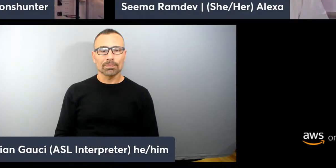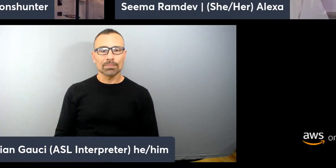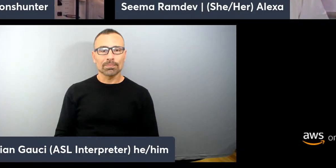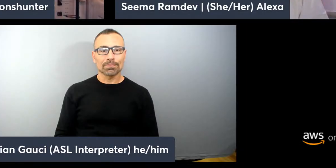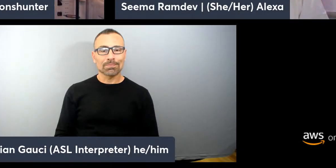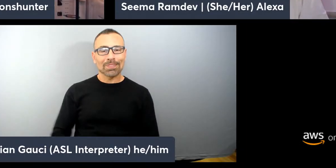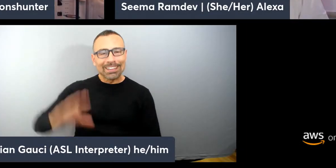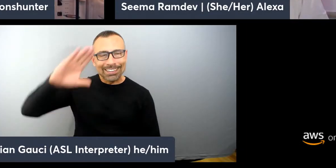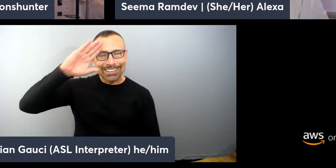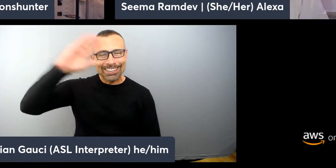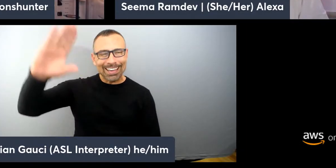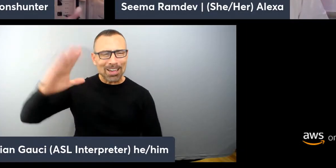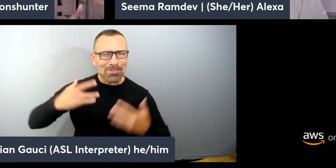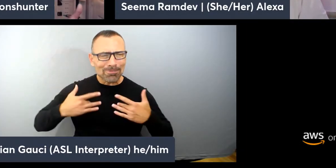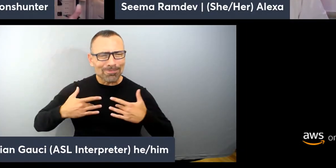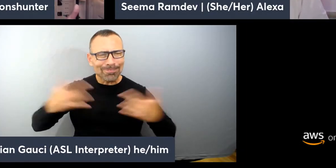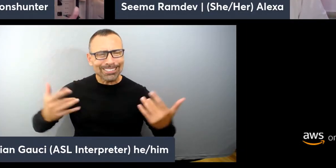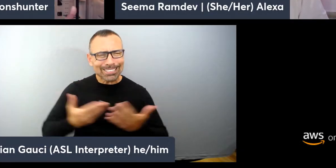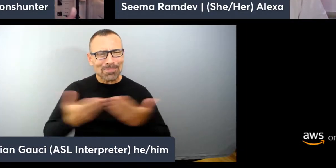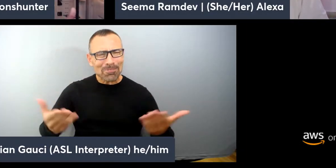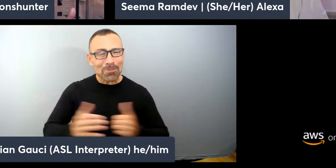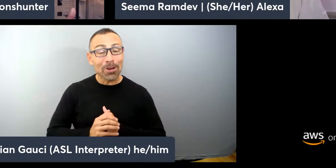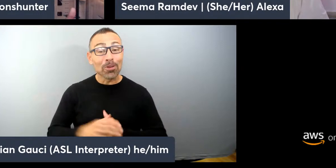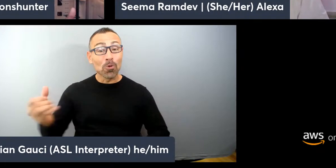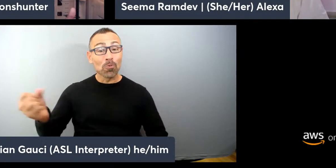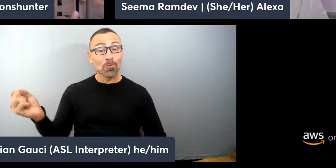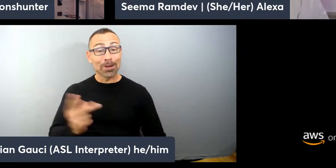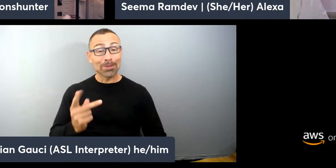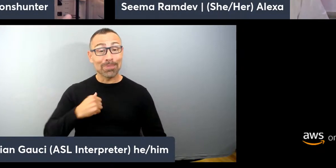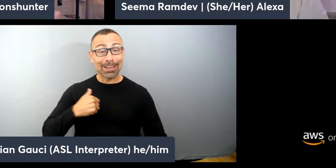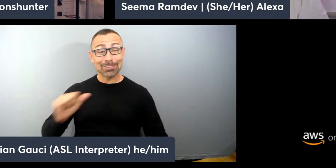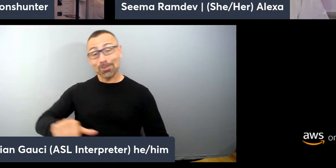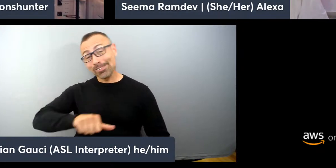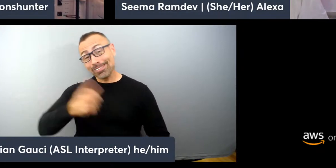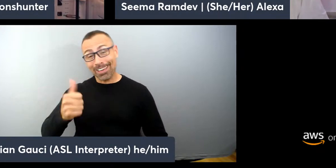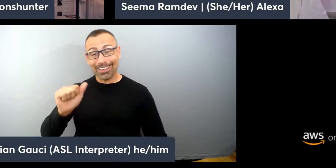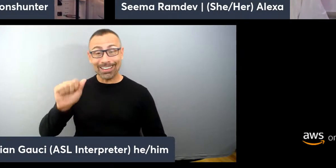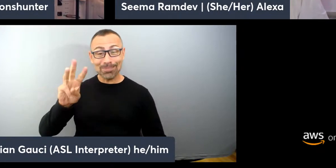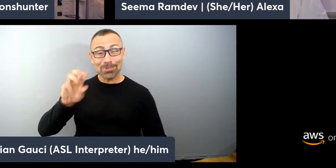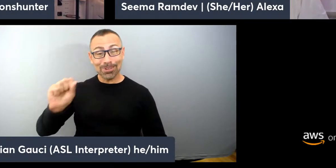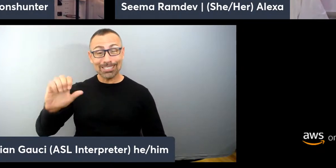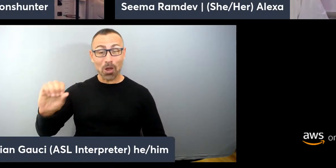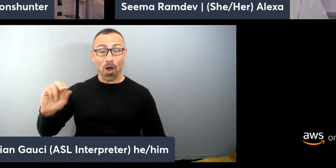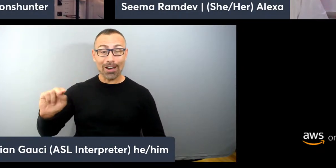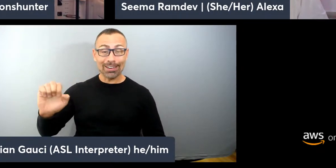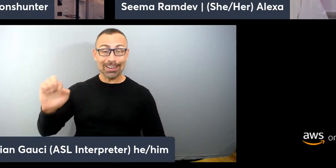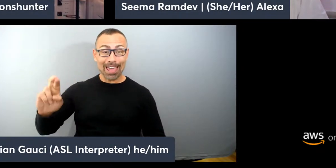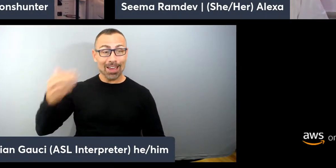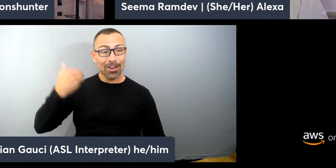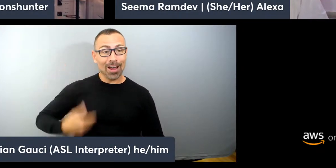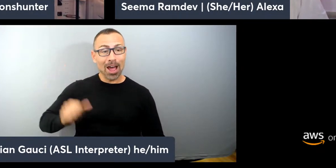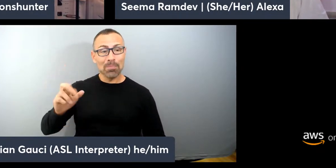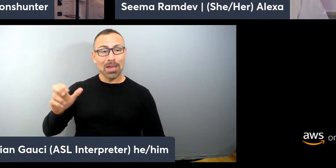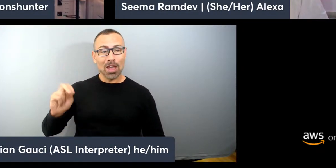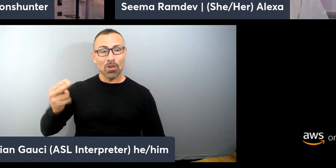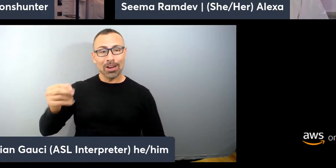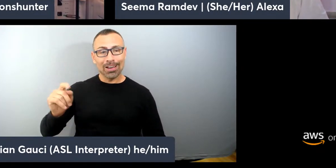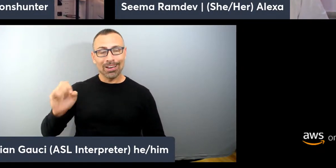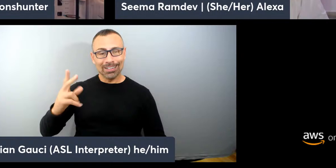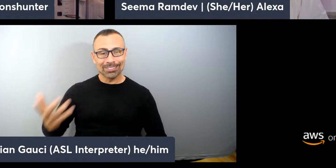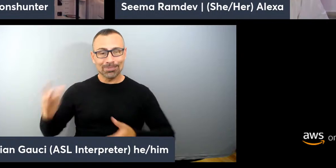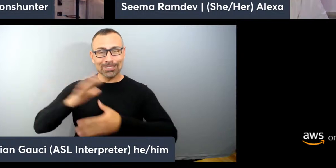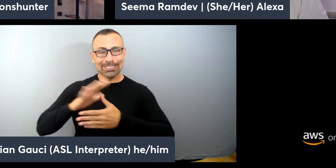Hey, what's going on, everyone? Welcome back to another AWS On Air. My name's Aaron Hunter. I'm a senior technical trainer with AWS